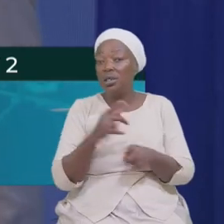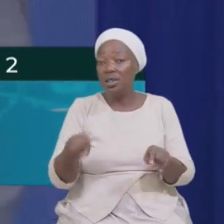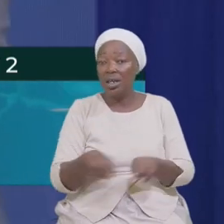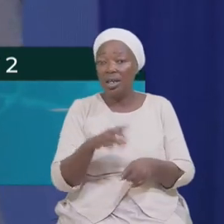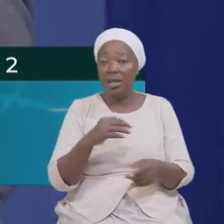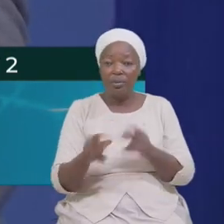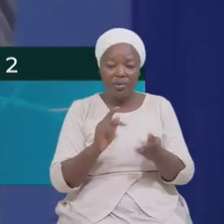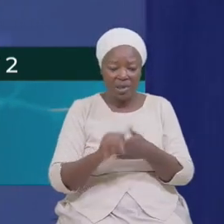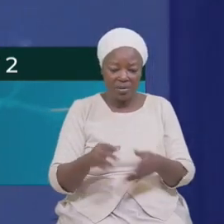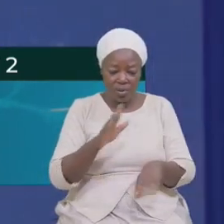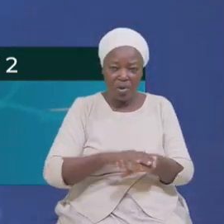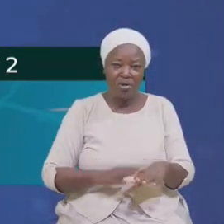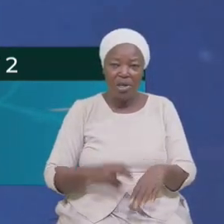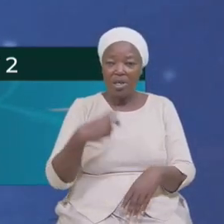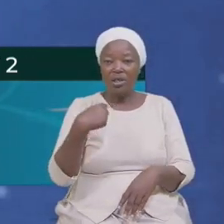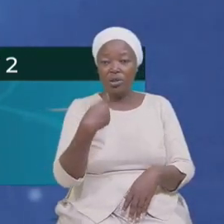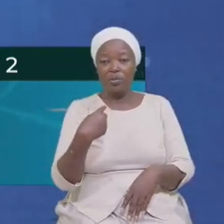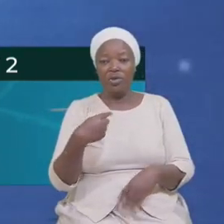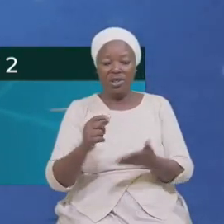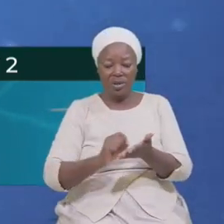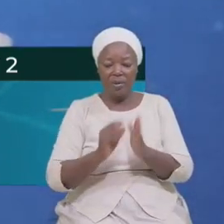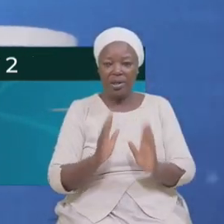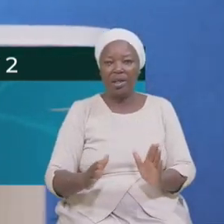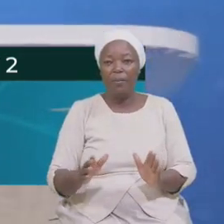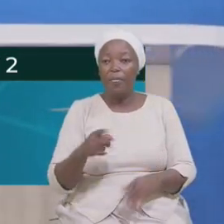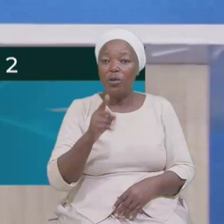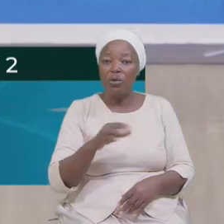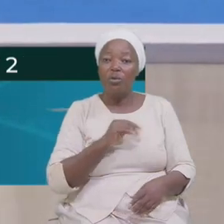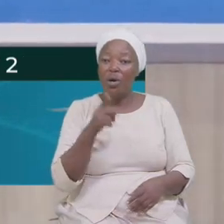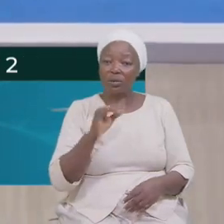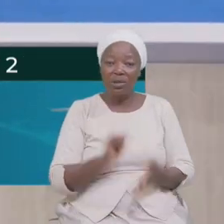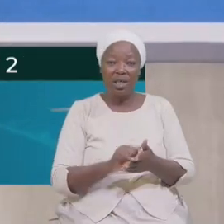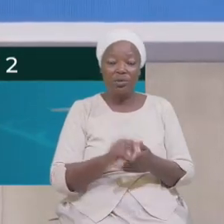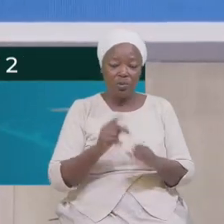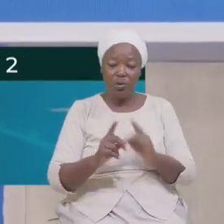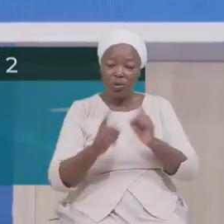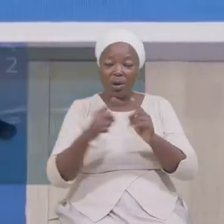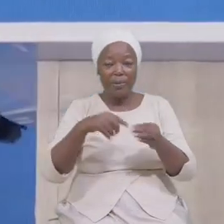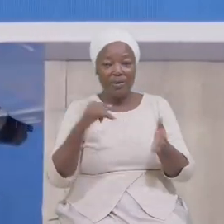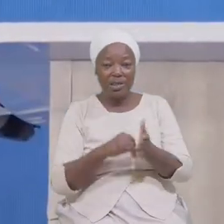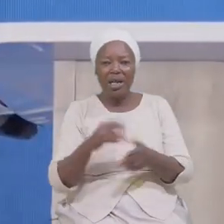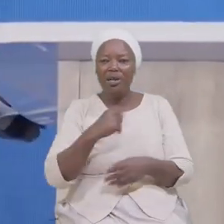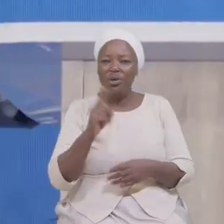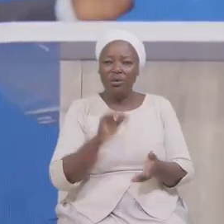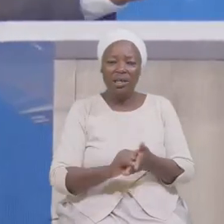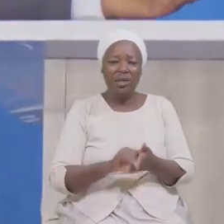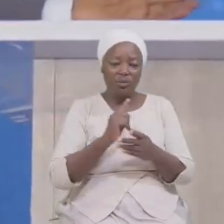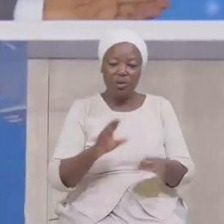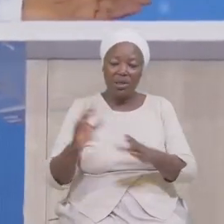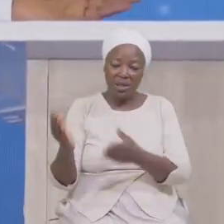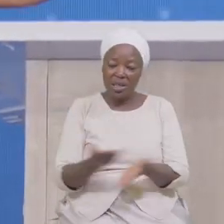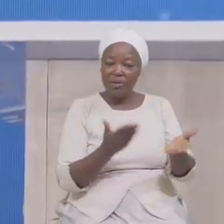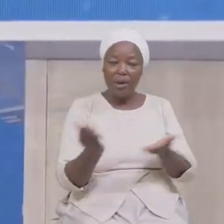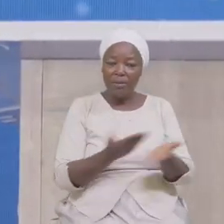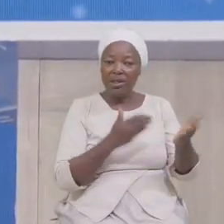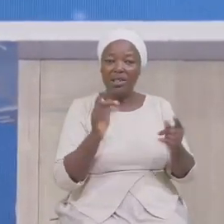writer. You are the one to deliver that speech. You are the one. The king is the one to deliver that speech, but it's a speech